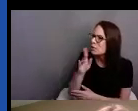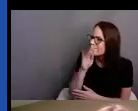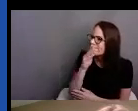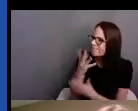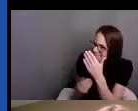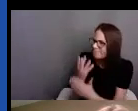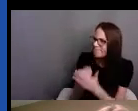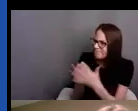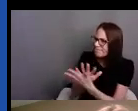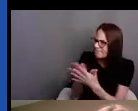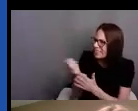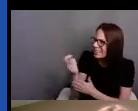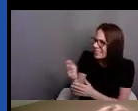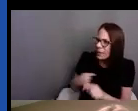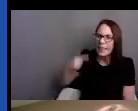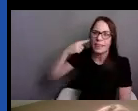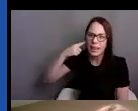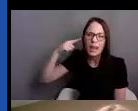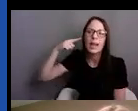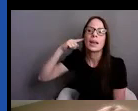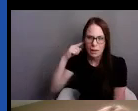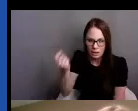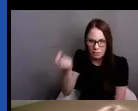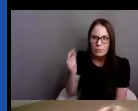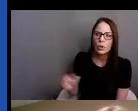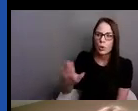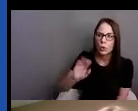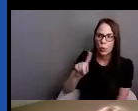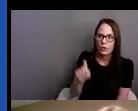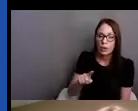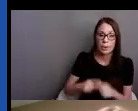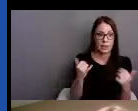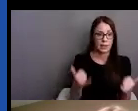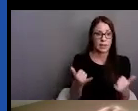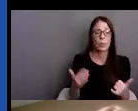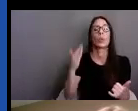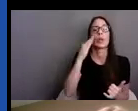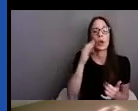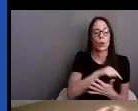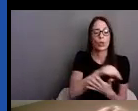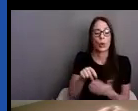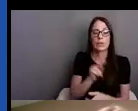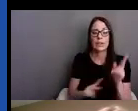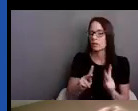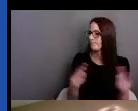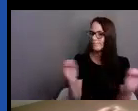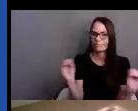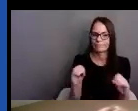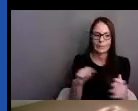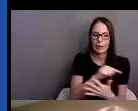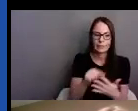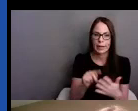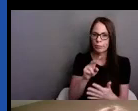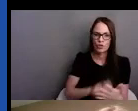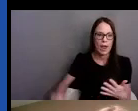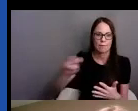your question. So we, at this point, know that those individuals, none of them did travel outside of the